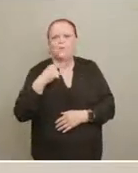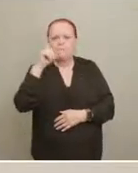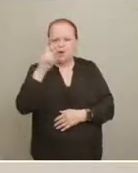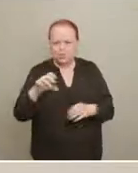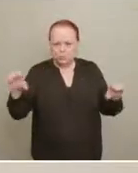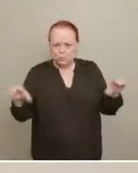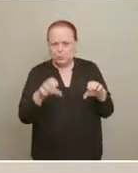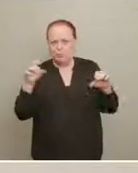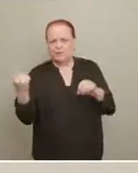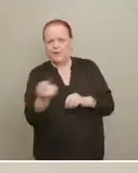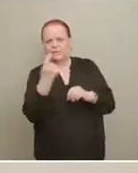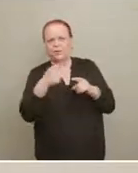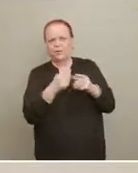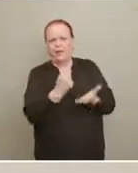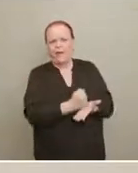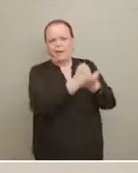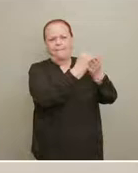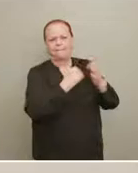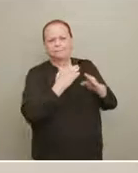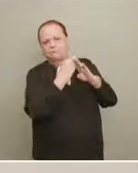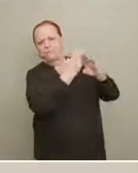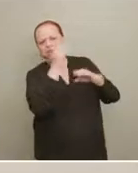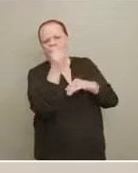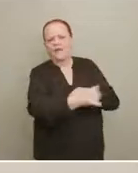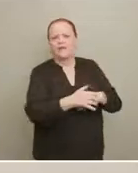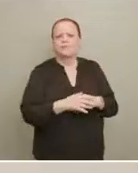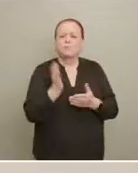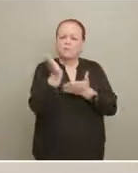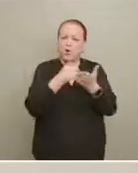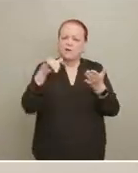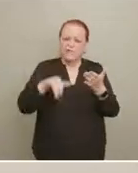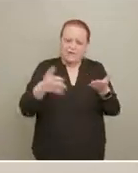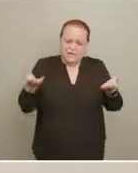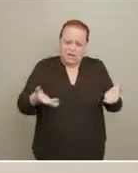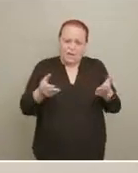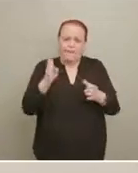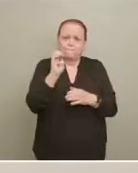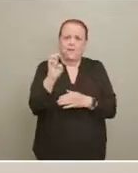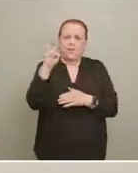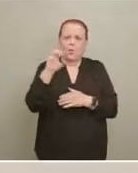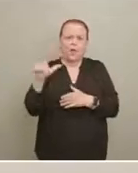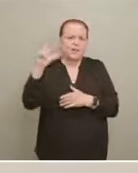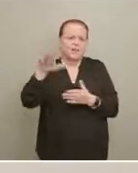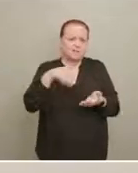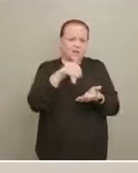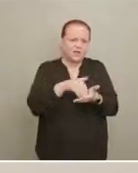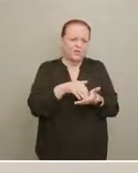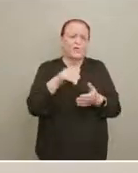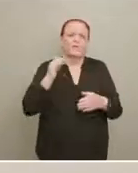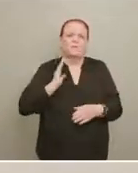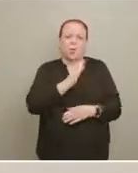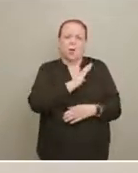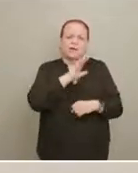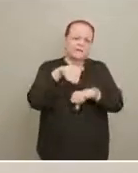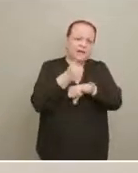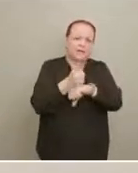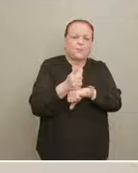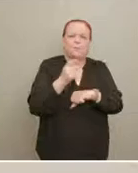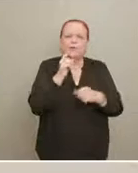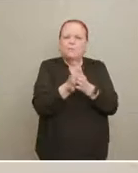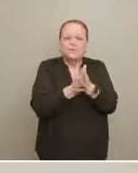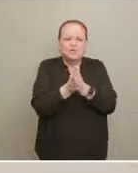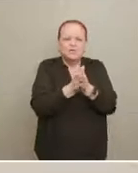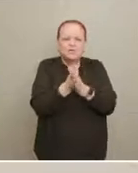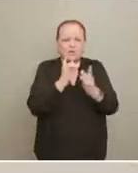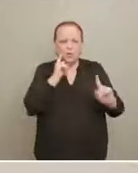Part of that solution is right here at the BeWell Center, where the Board of Supervisors has set an ambitious goal to treat